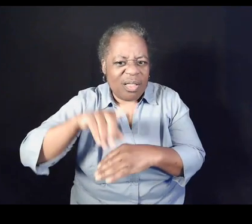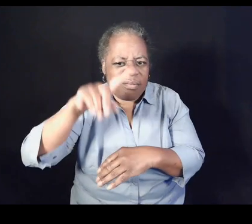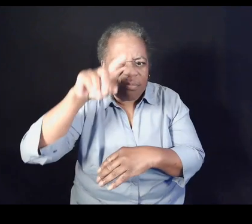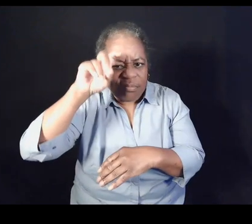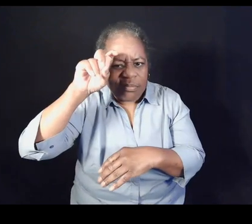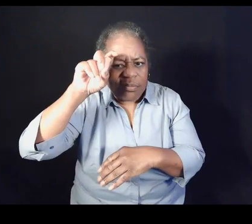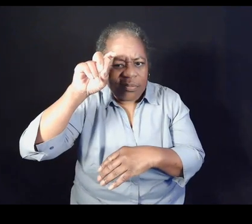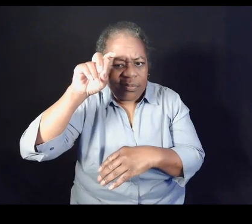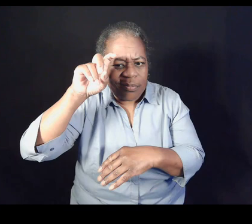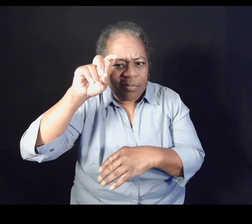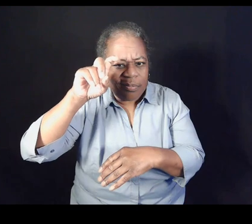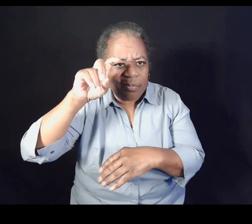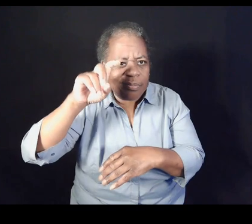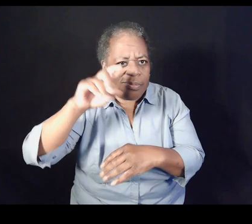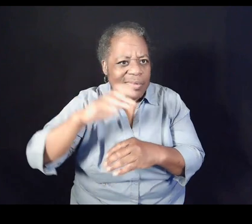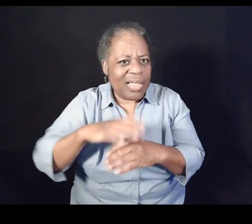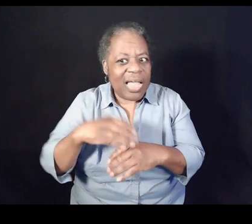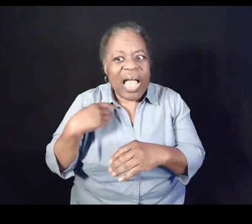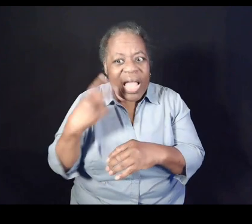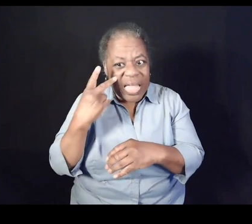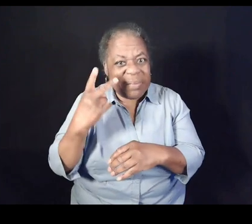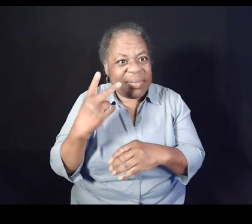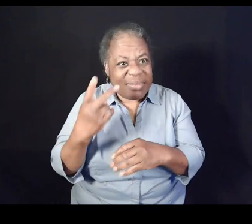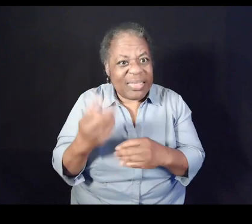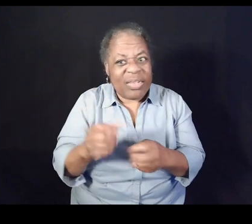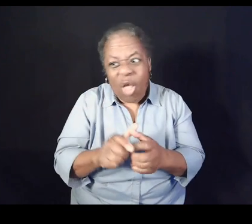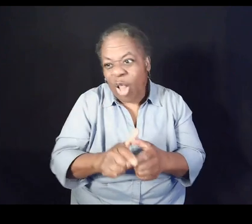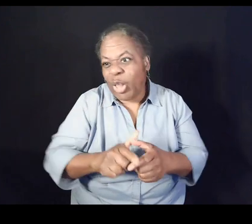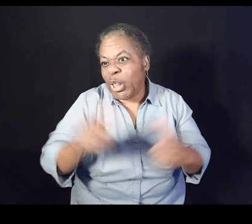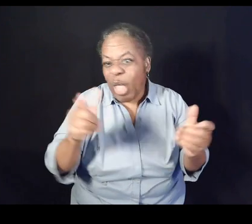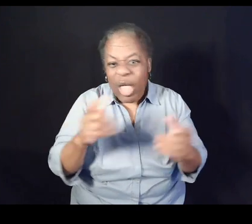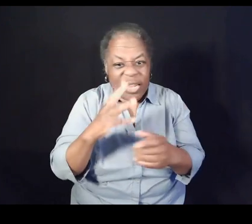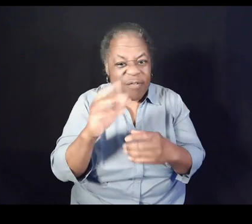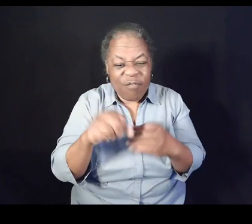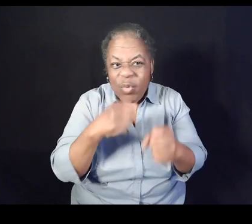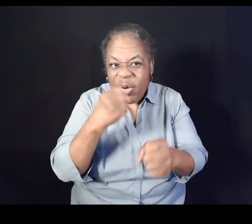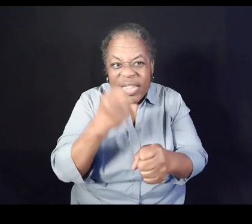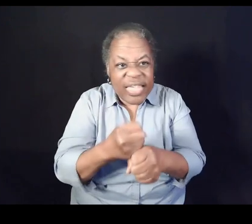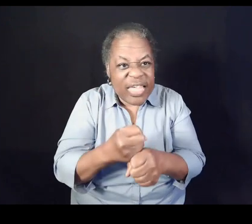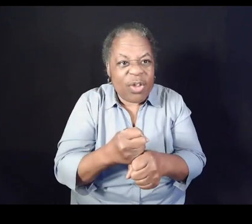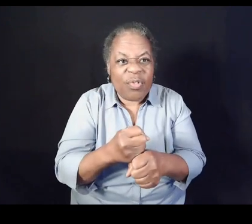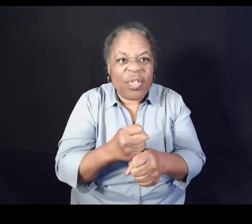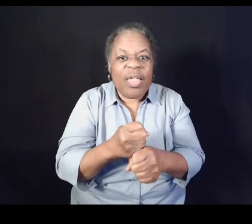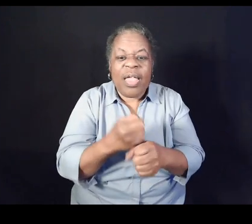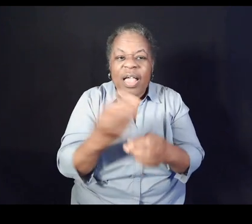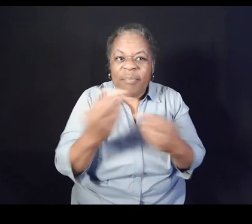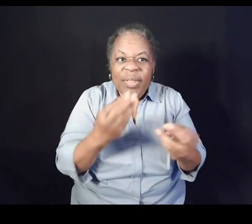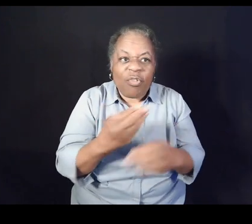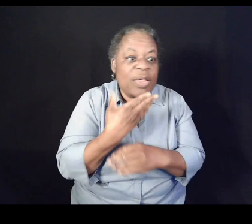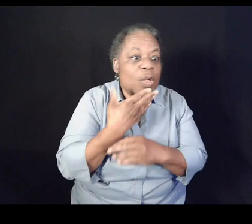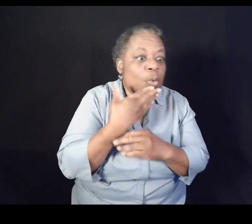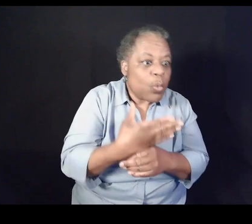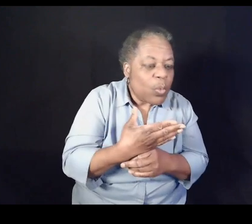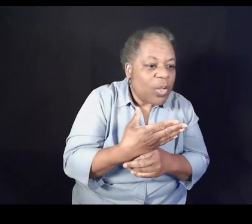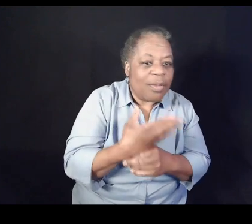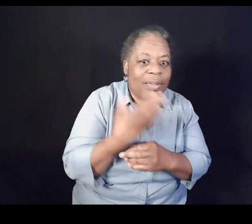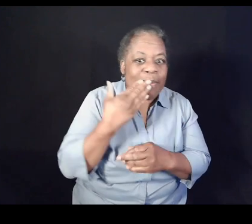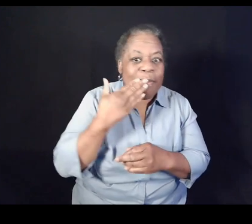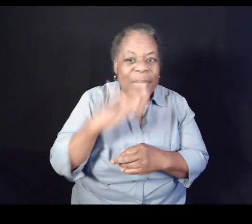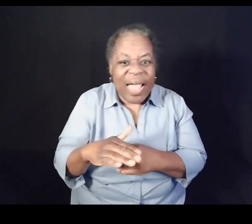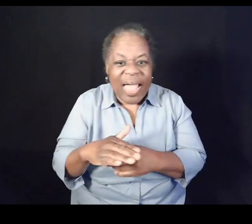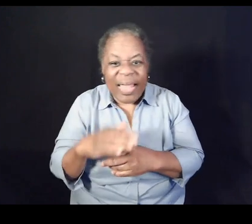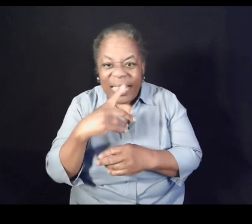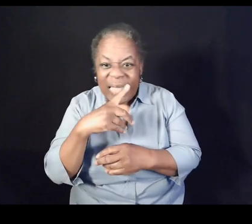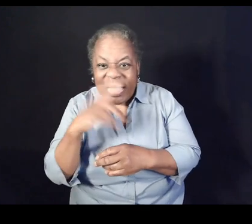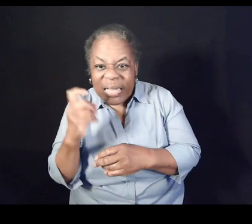All this to say, I've seen a lot in 40 years of ministry, the good, the bad, and the ugly, up close and personal. And any one of